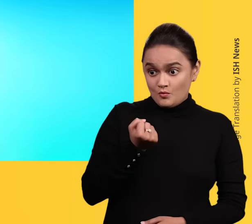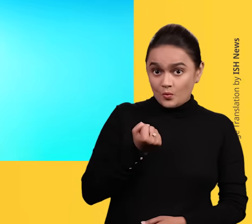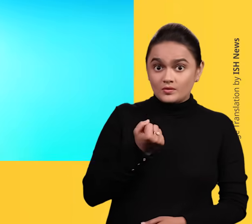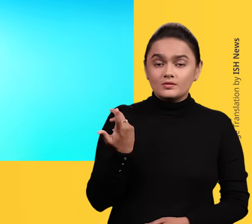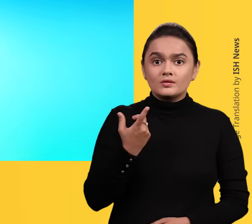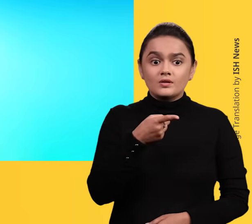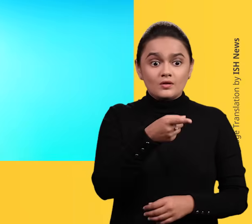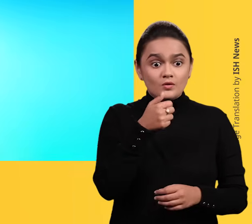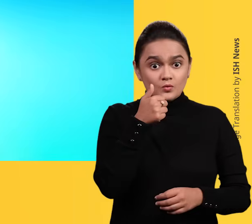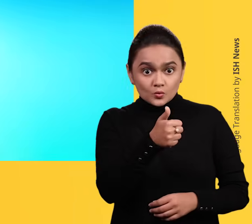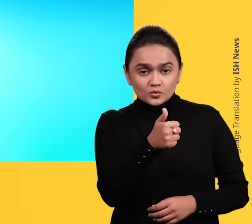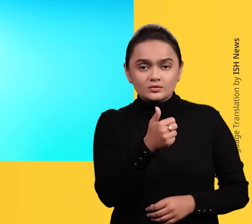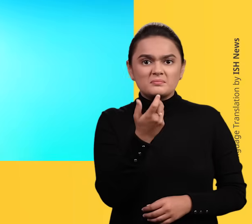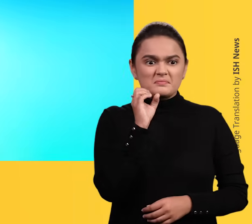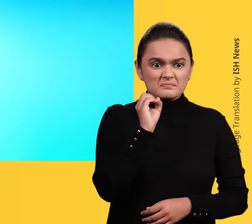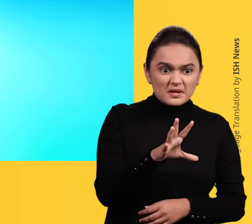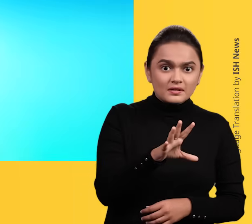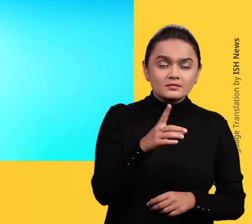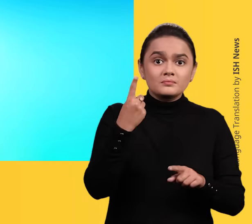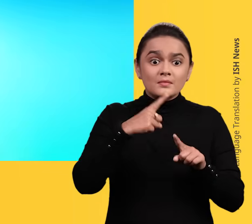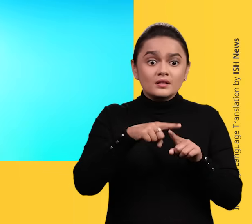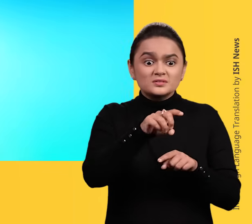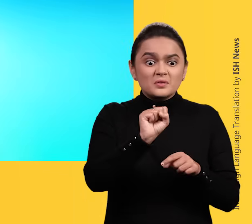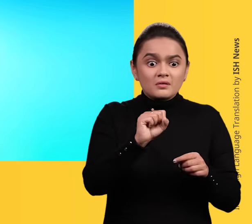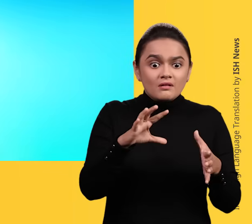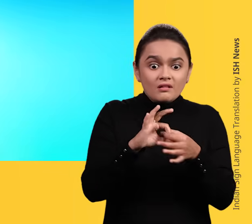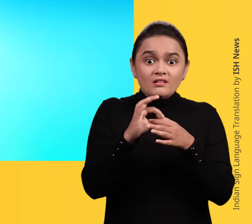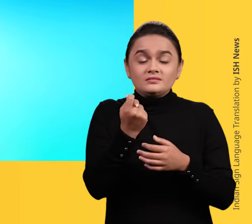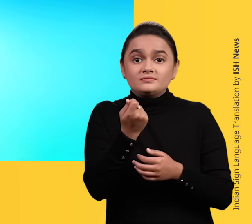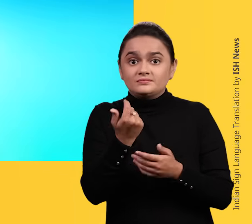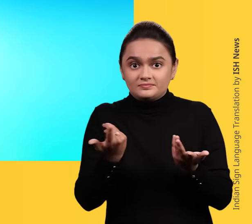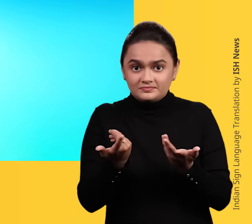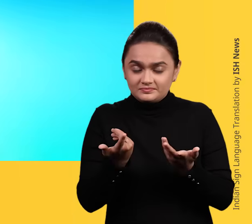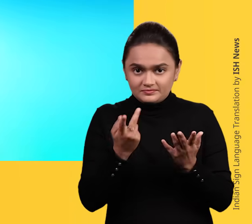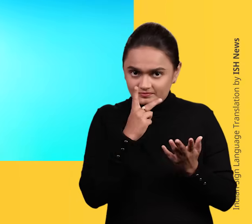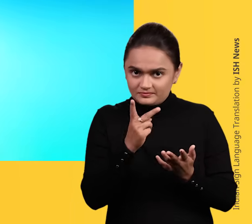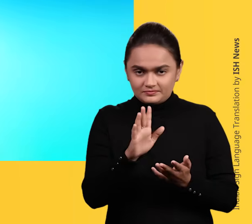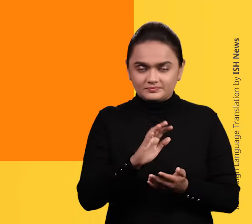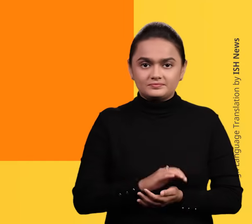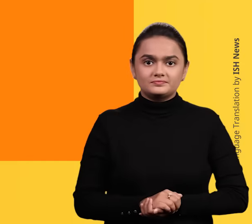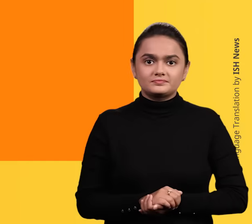Borrowing: the good, the bad, and the cost associated.